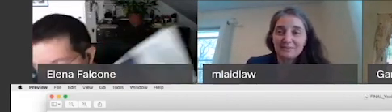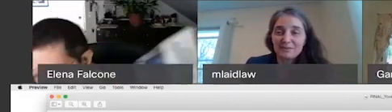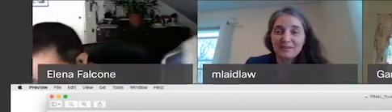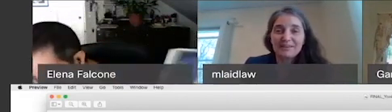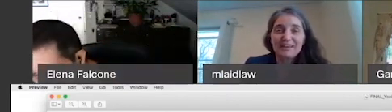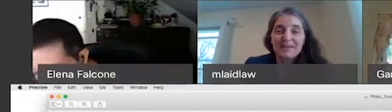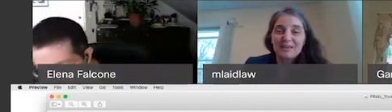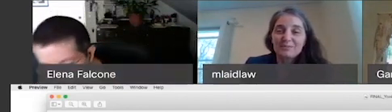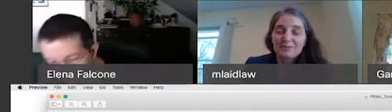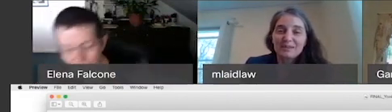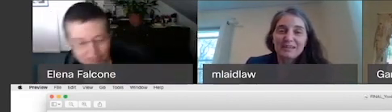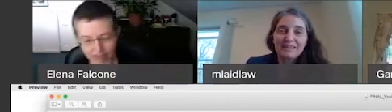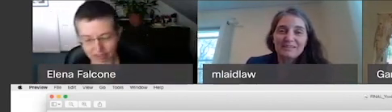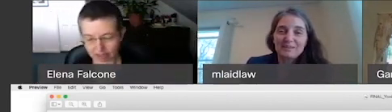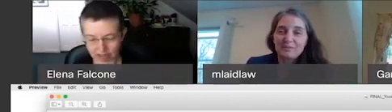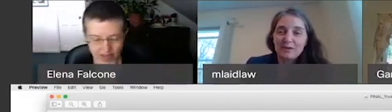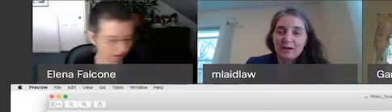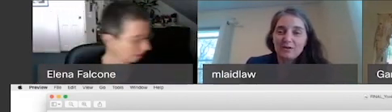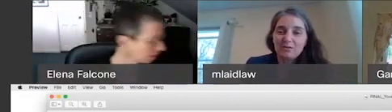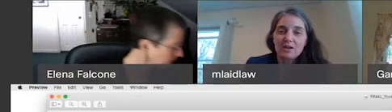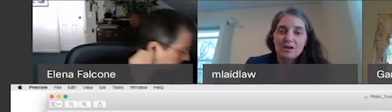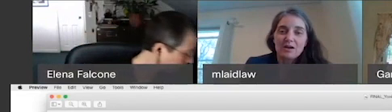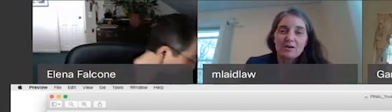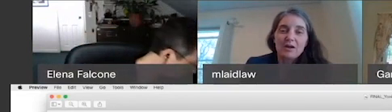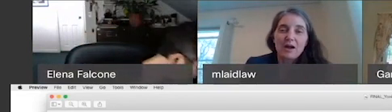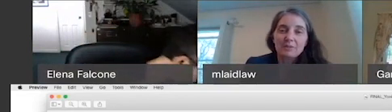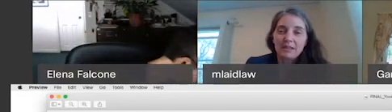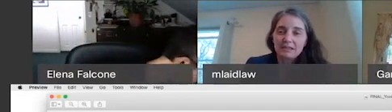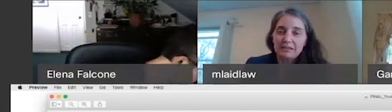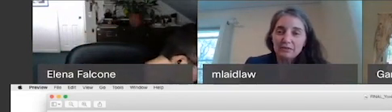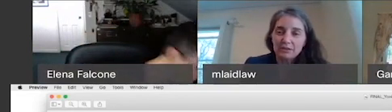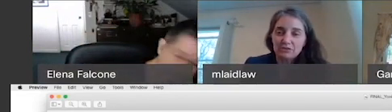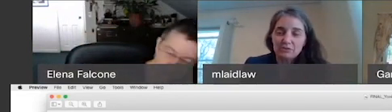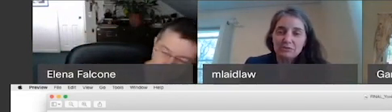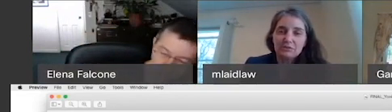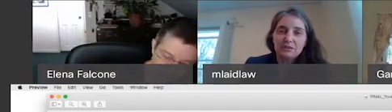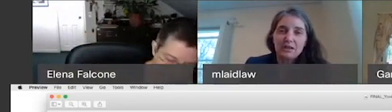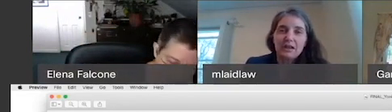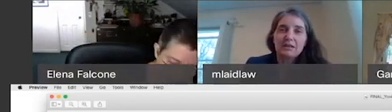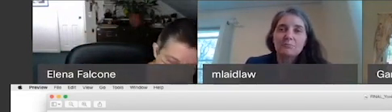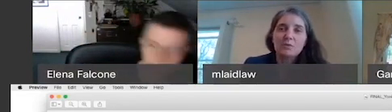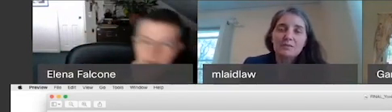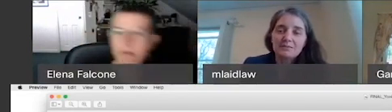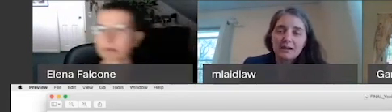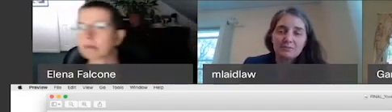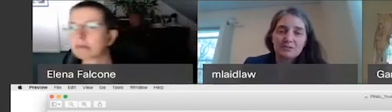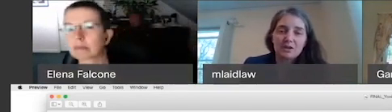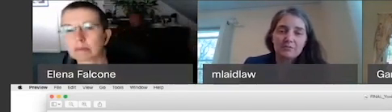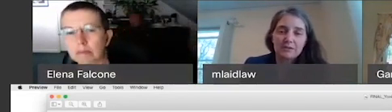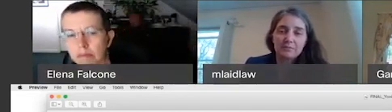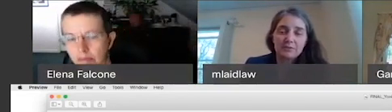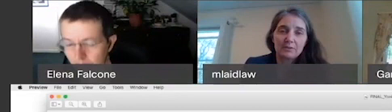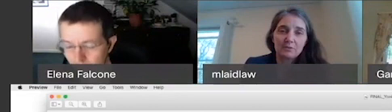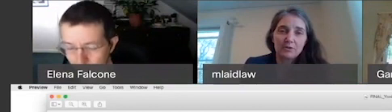I swear. It really is about complicated legal issues and a moment in time to